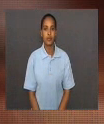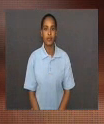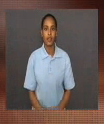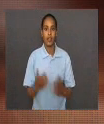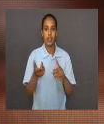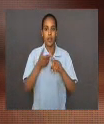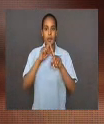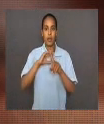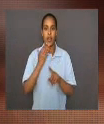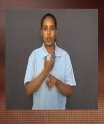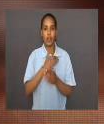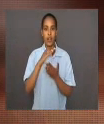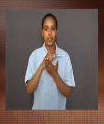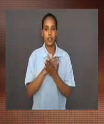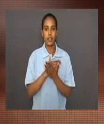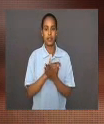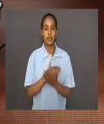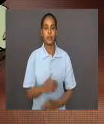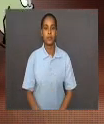Let's get back to our lesson.